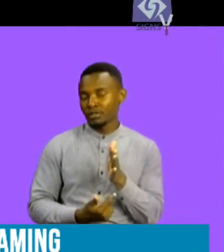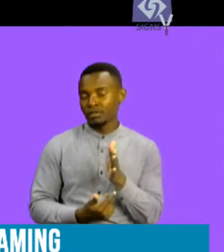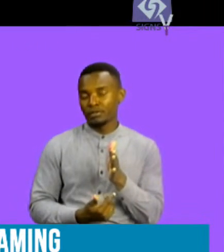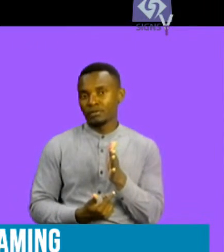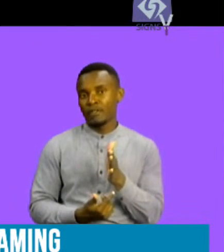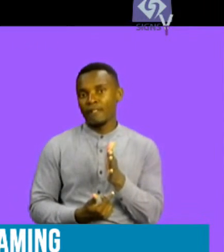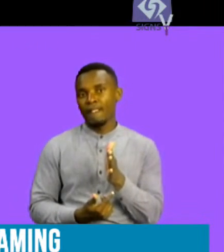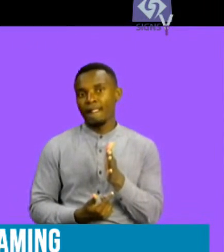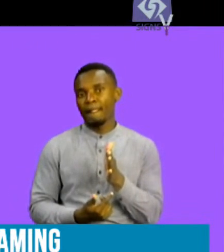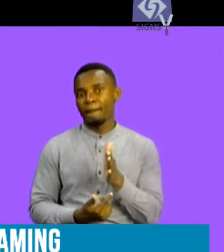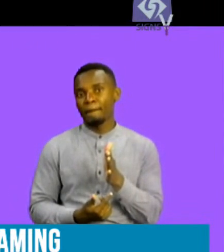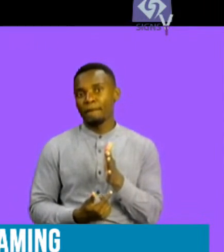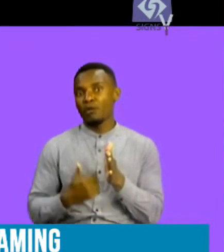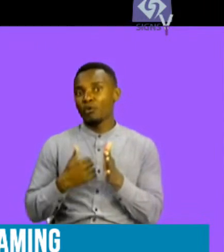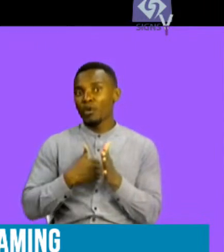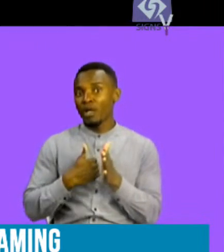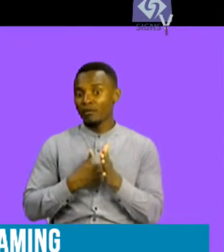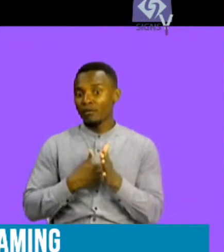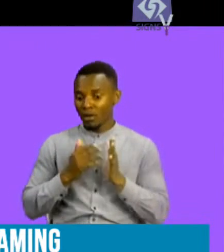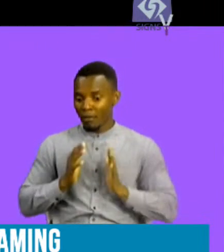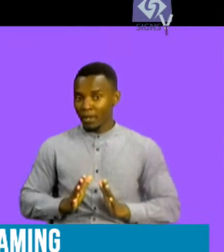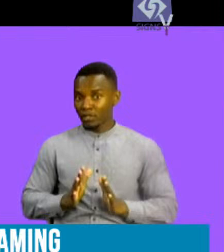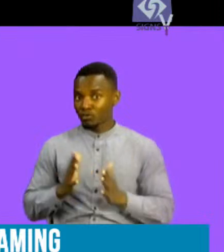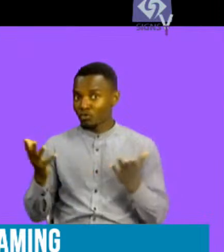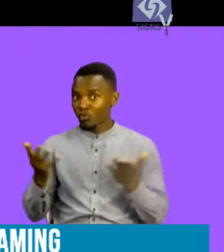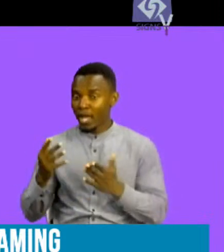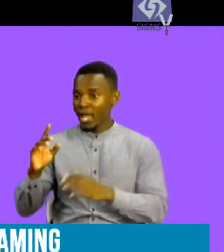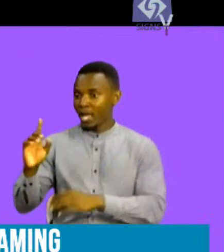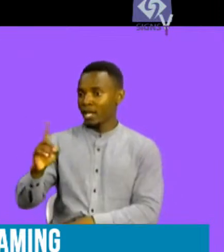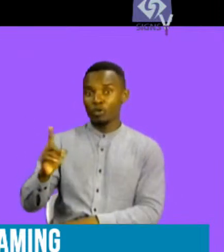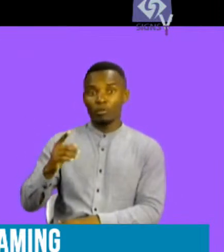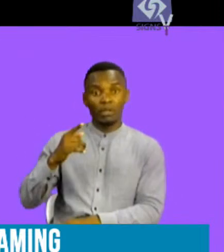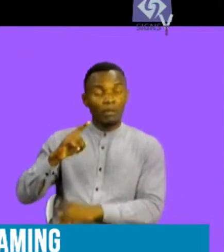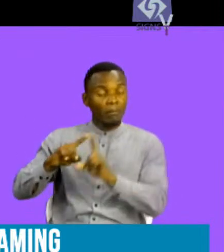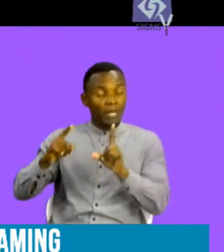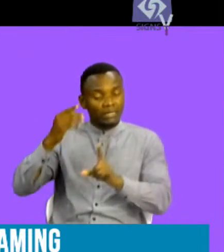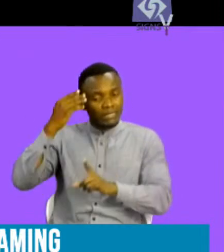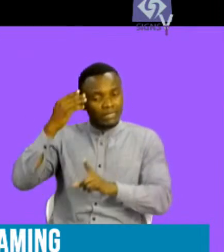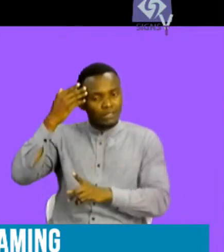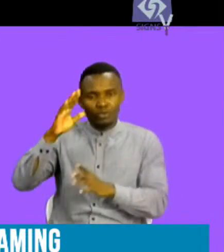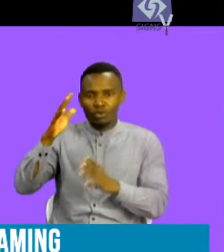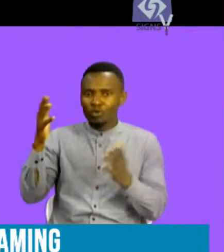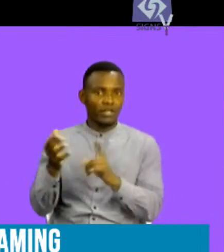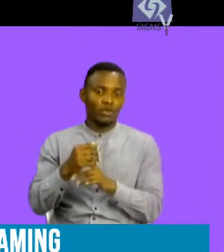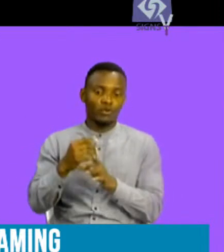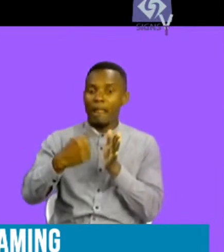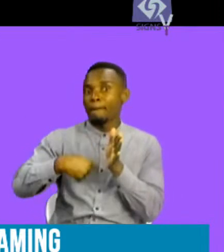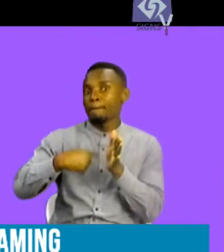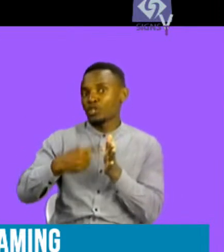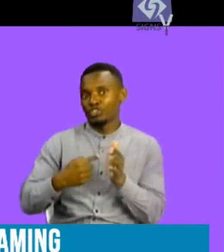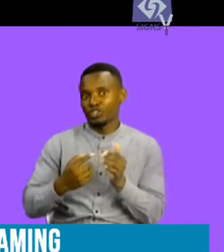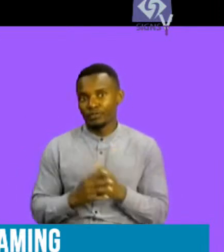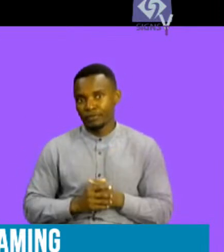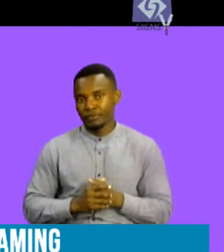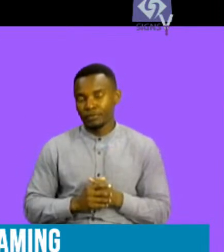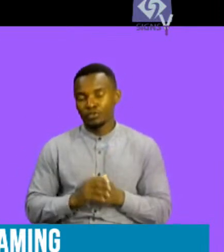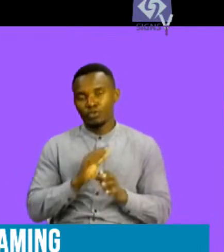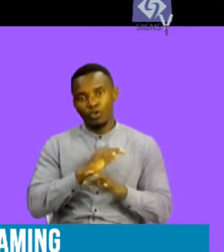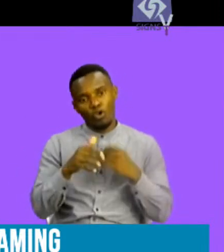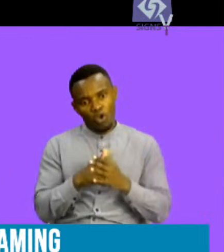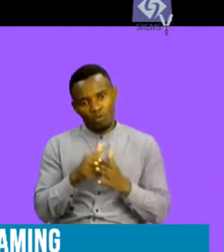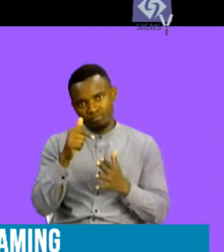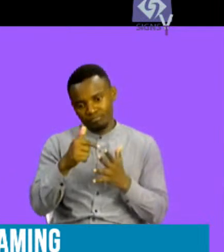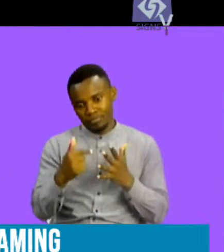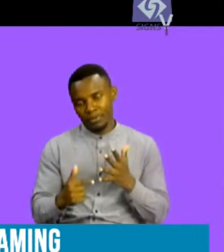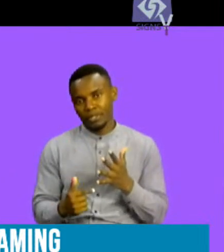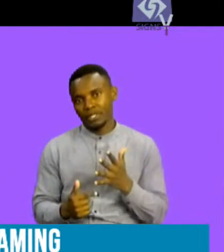things. There is somebody who is in Nairobi but doesn't know where he or she can get a wheelchair. So those things,